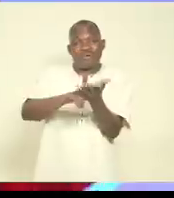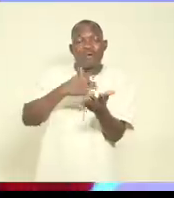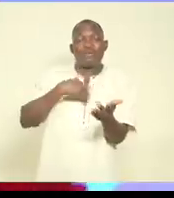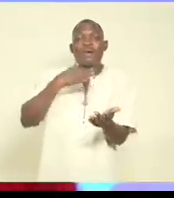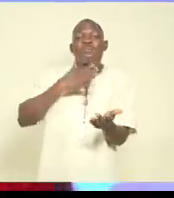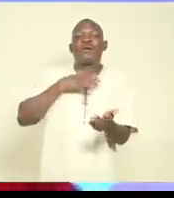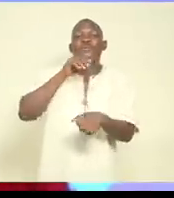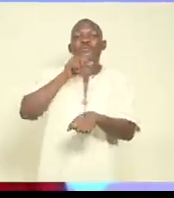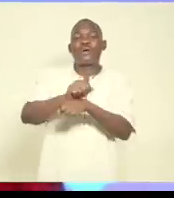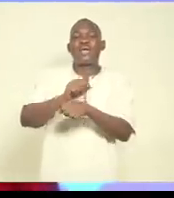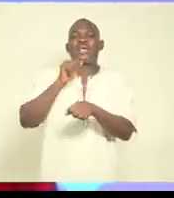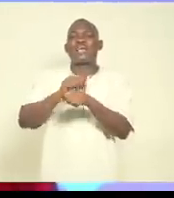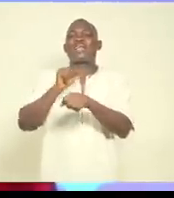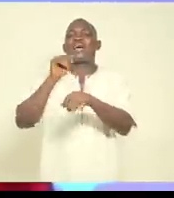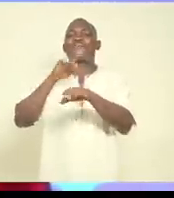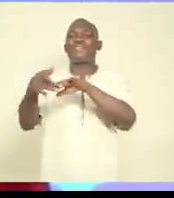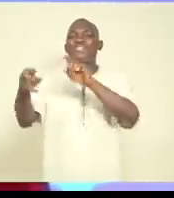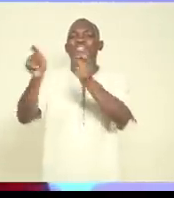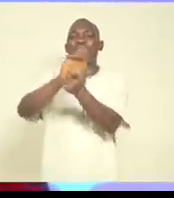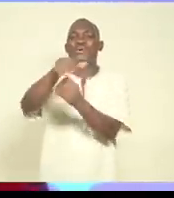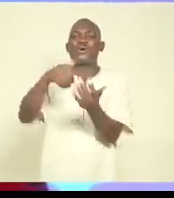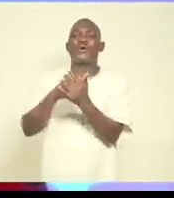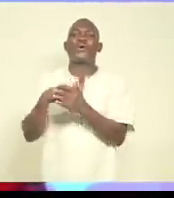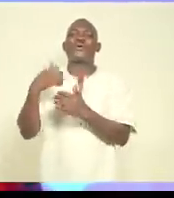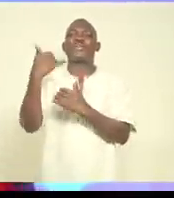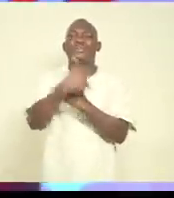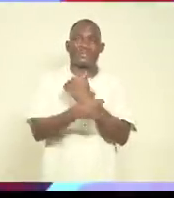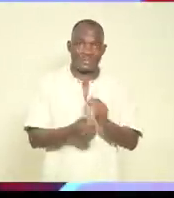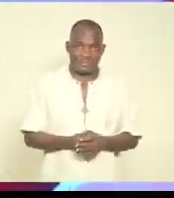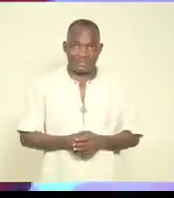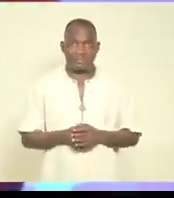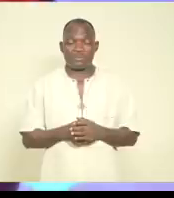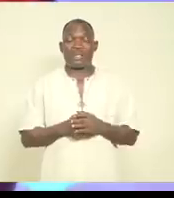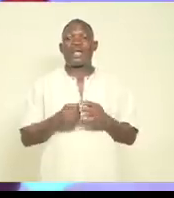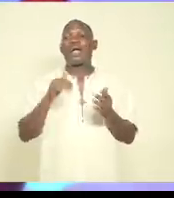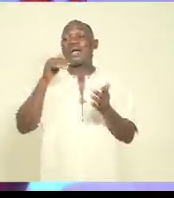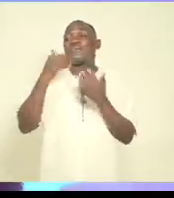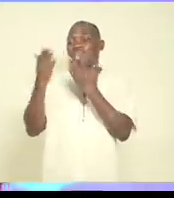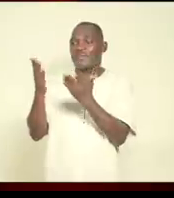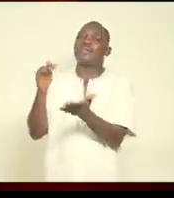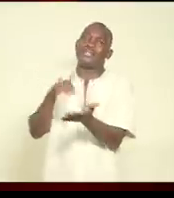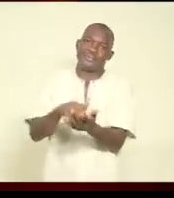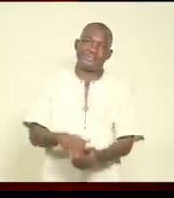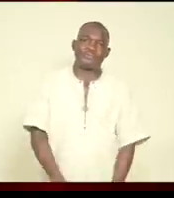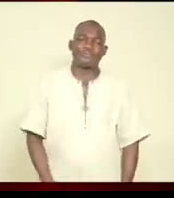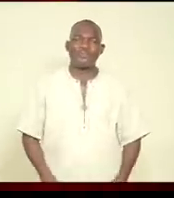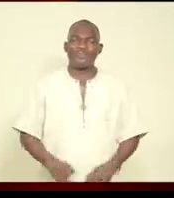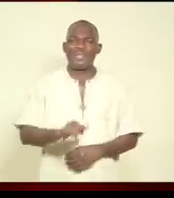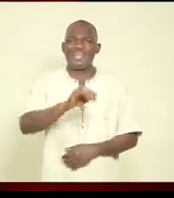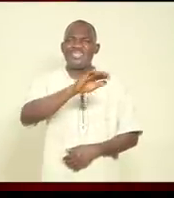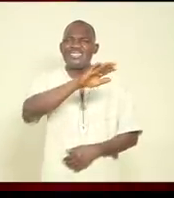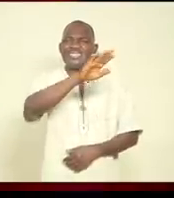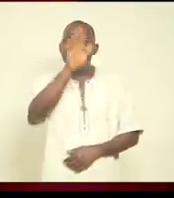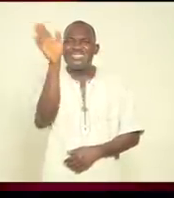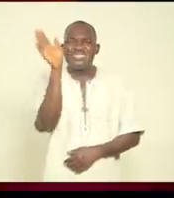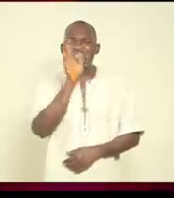an impact across the country. So again, thank you. Never has there been